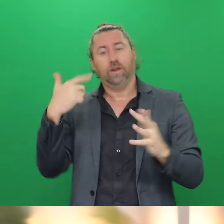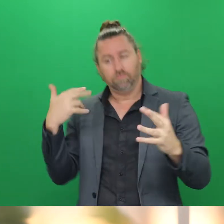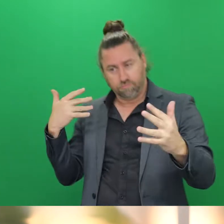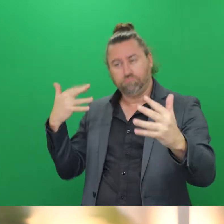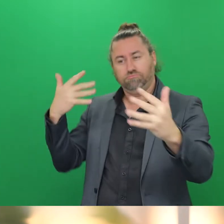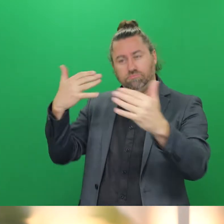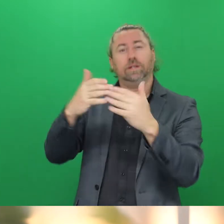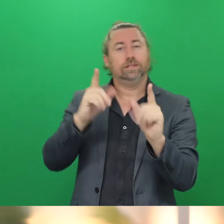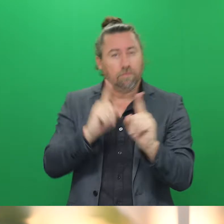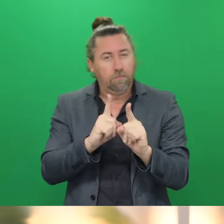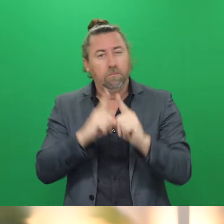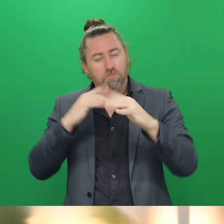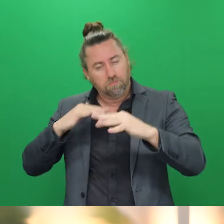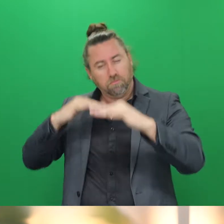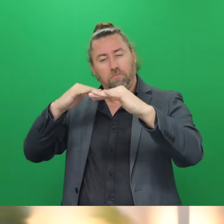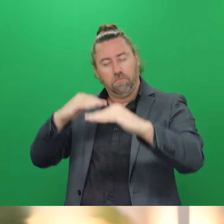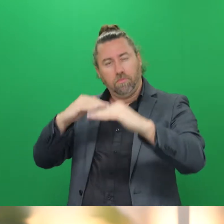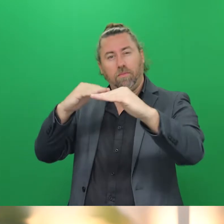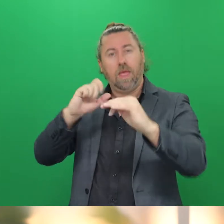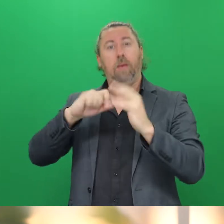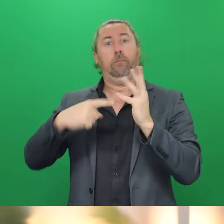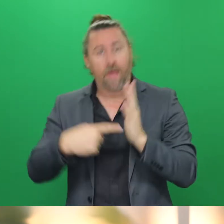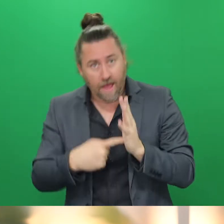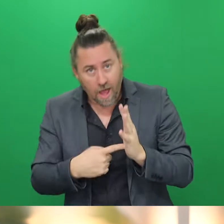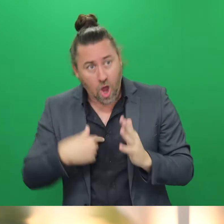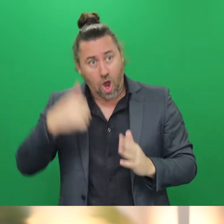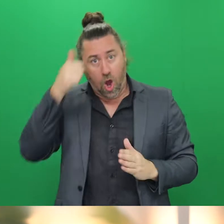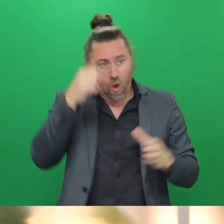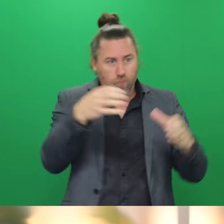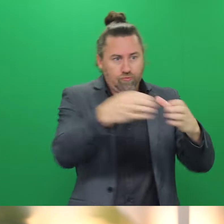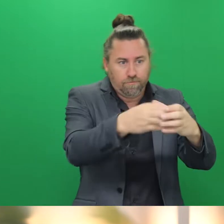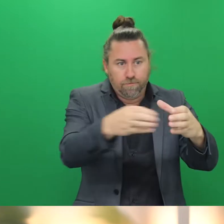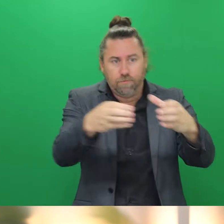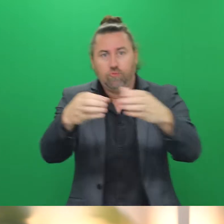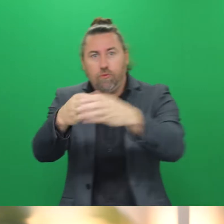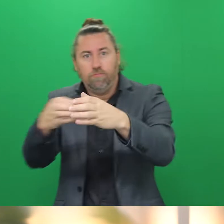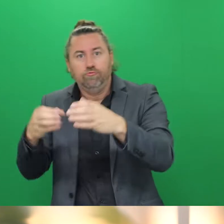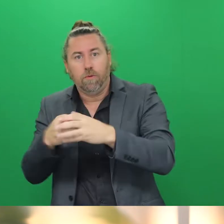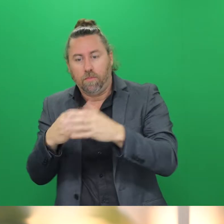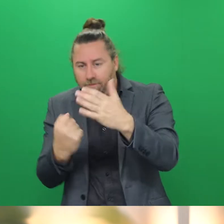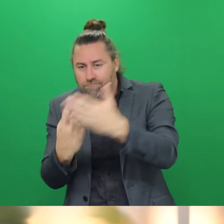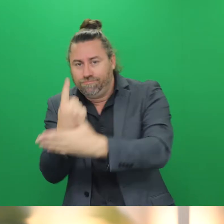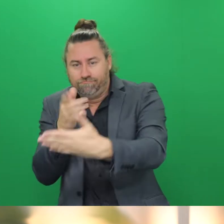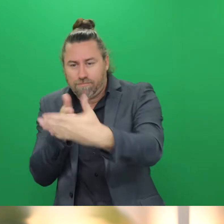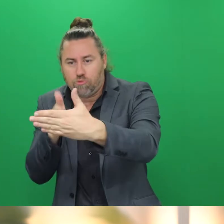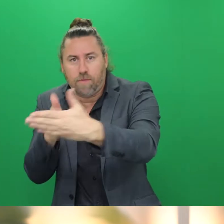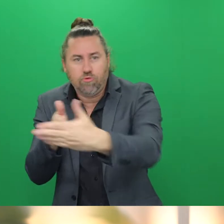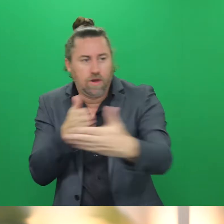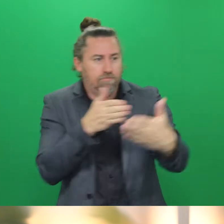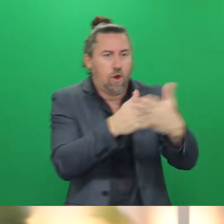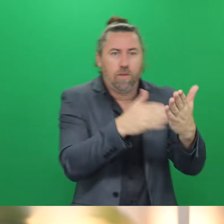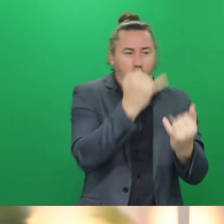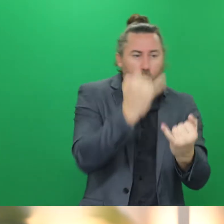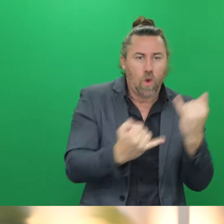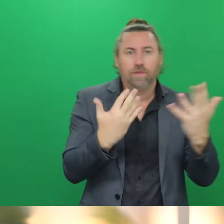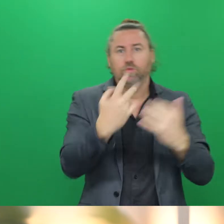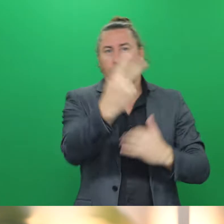reflect the potentially important challenges that certain groups within our community are facing. So, more than